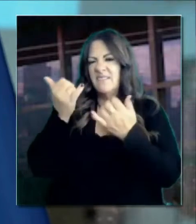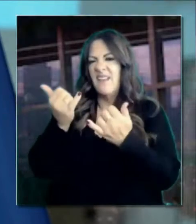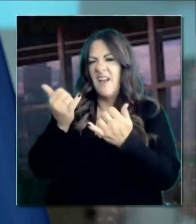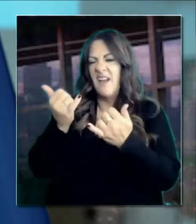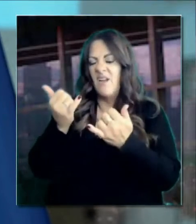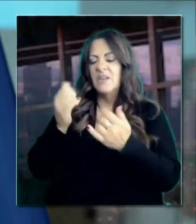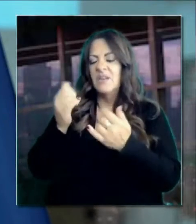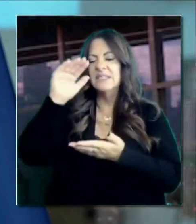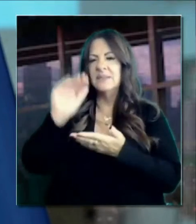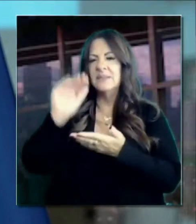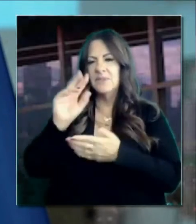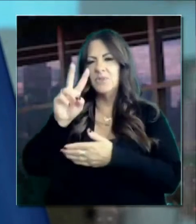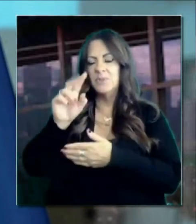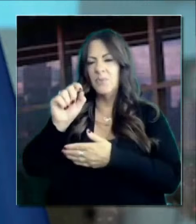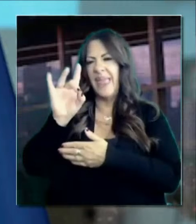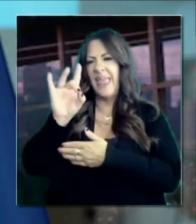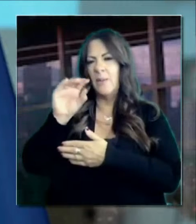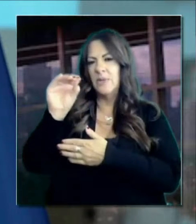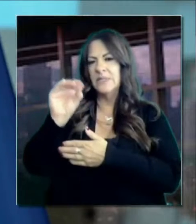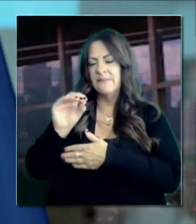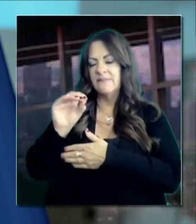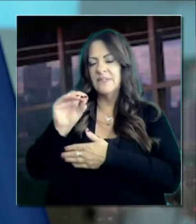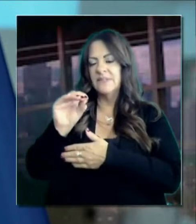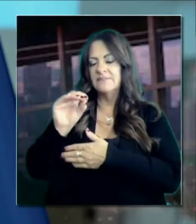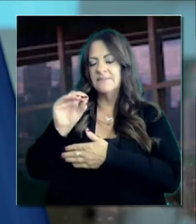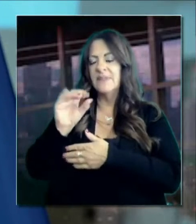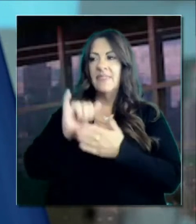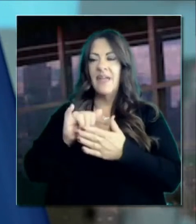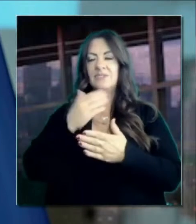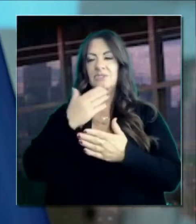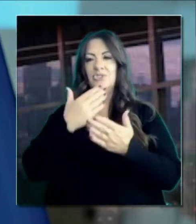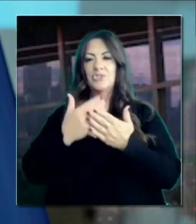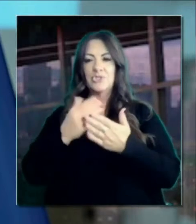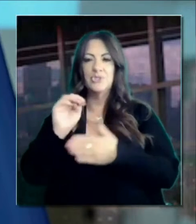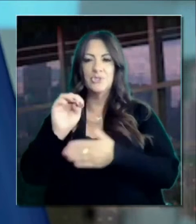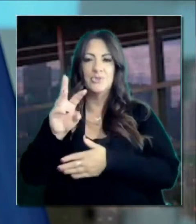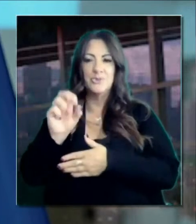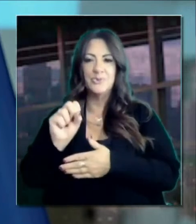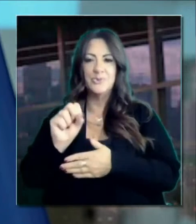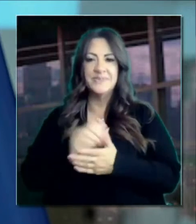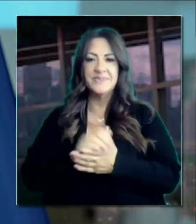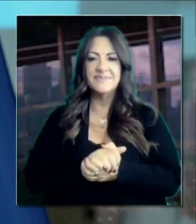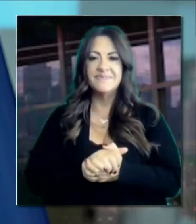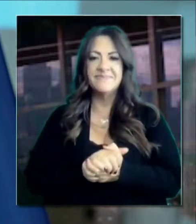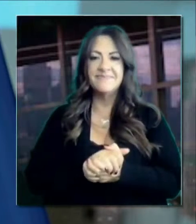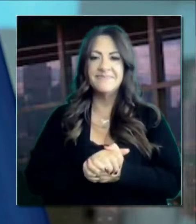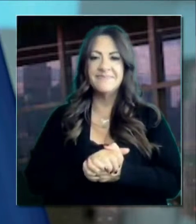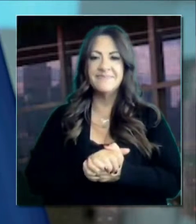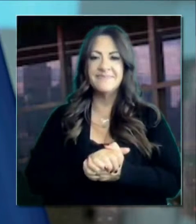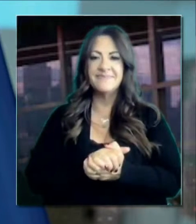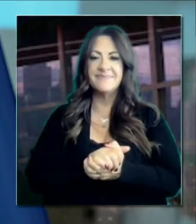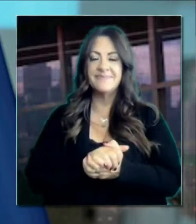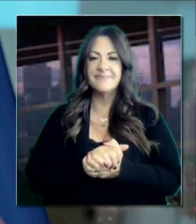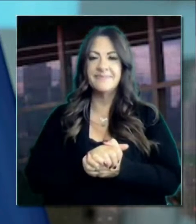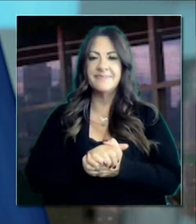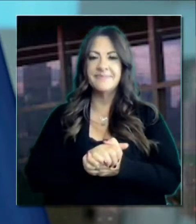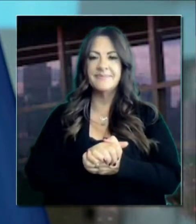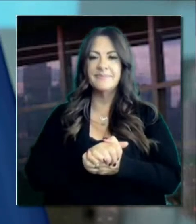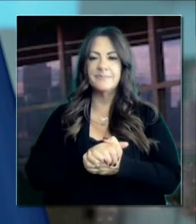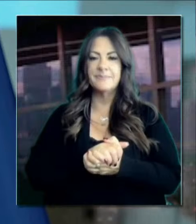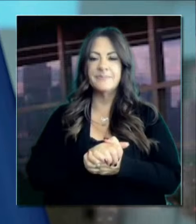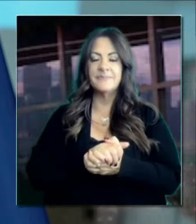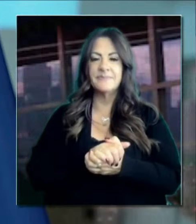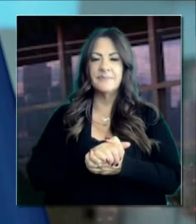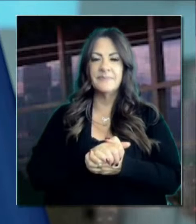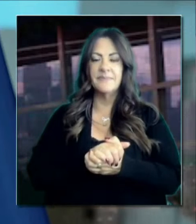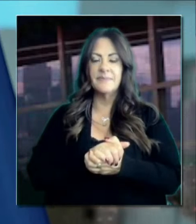0.87%, which is encouraging indeed. Jeremy White, Politico.